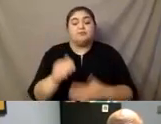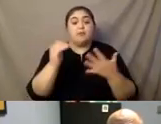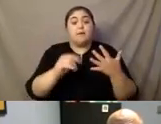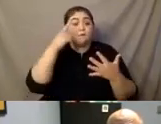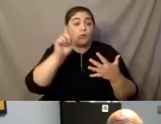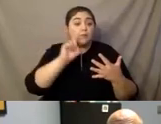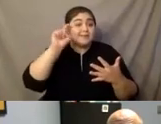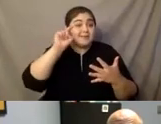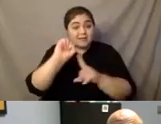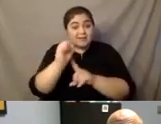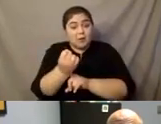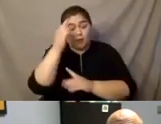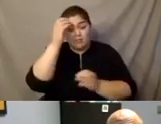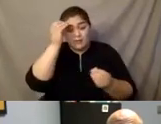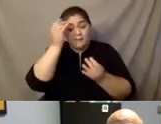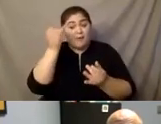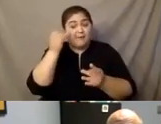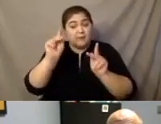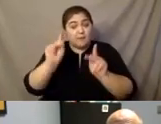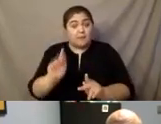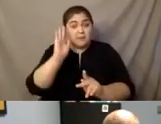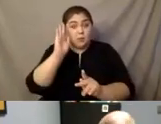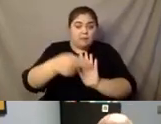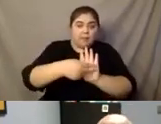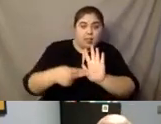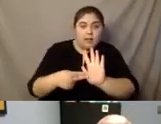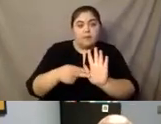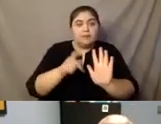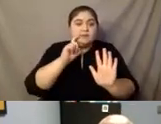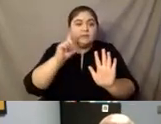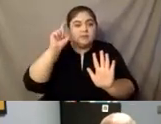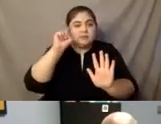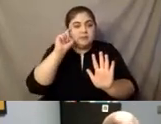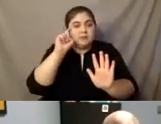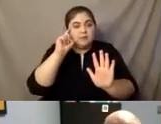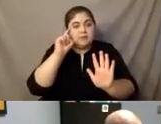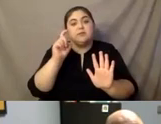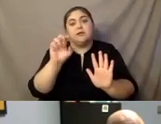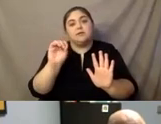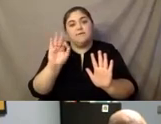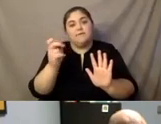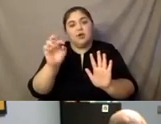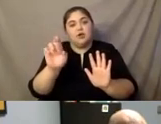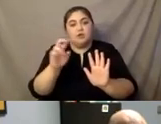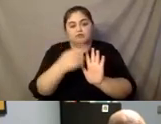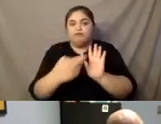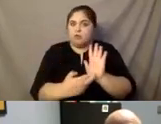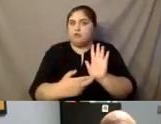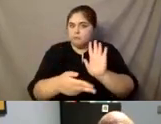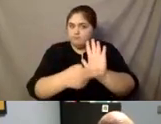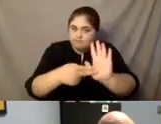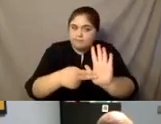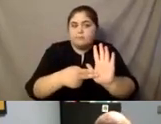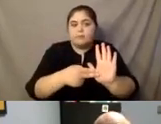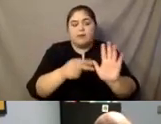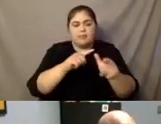cases, we think about whether the person is going to be a sex offender, a registered sex offender by virtue of their plea. And then we balance that against the